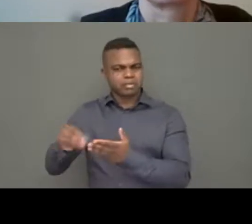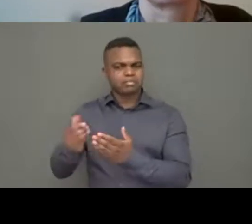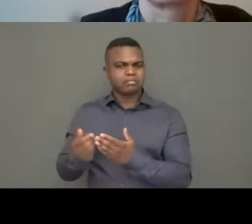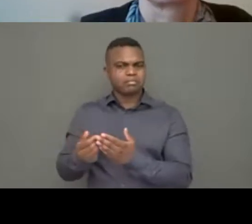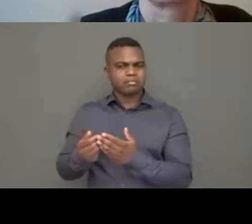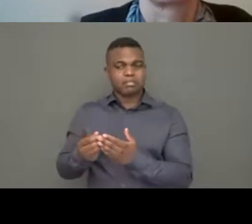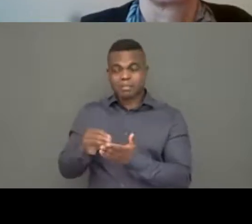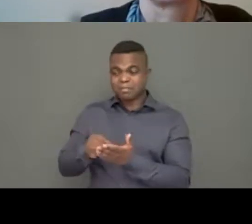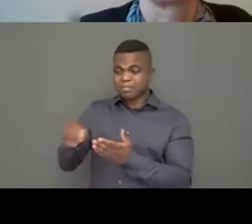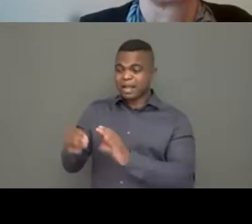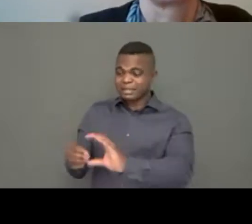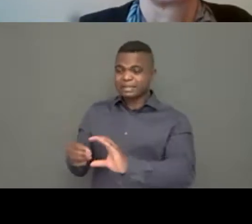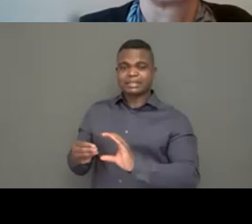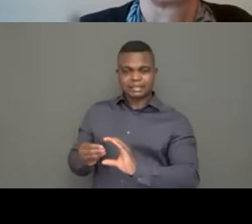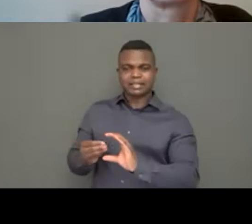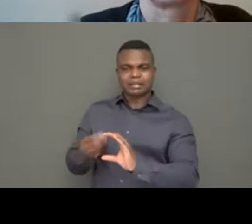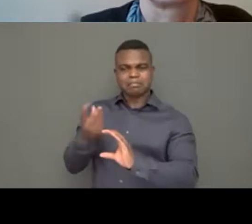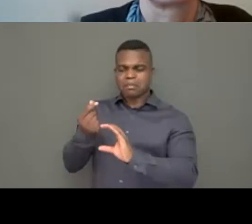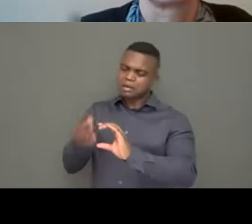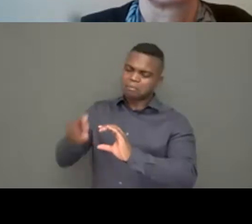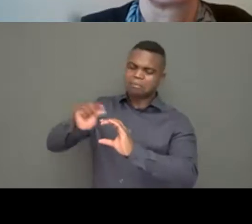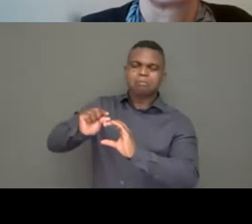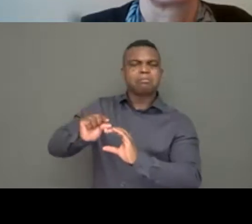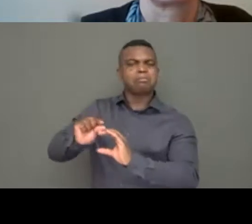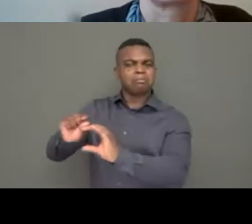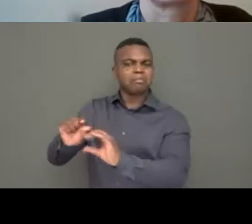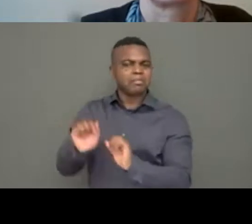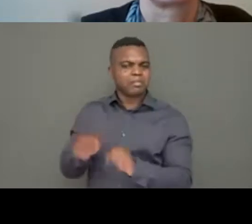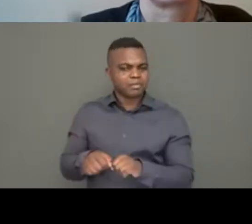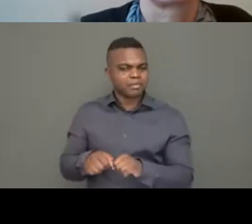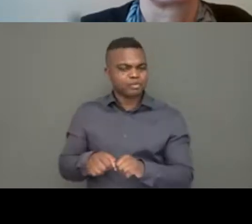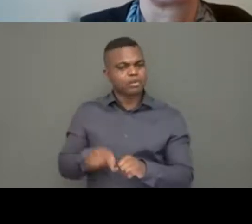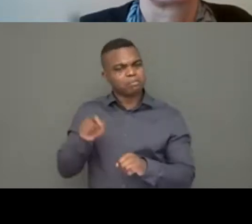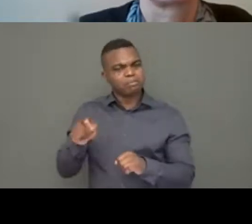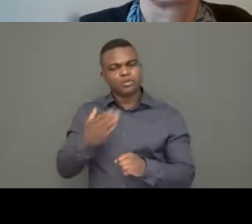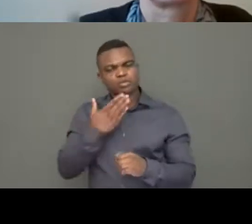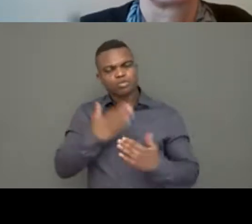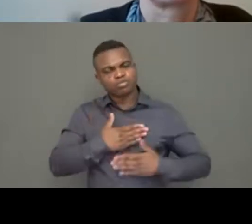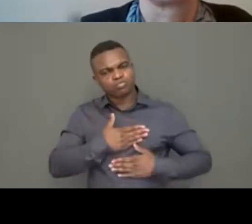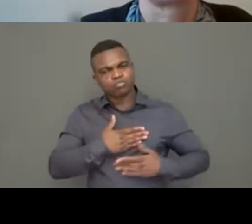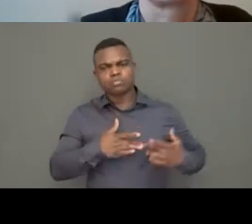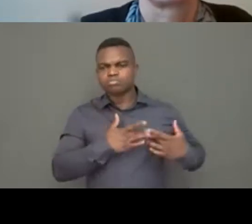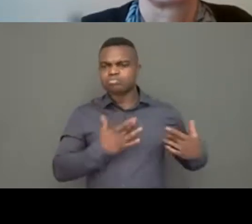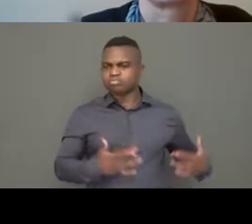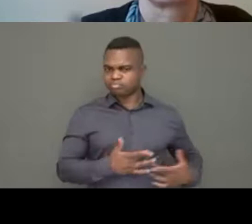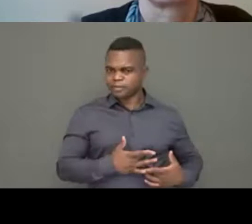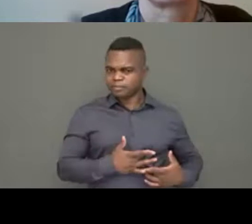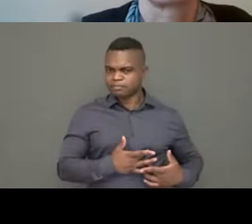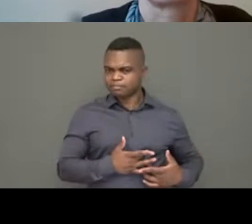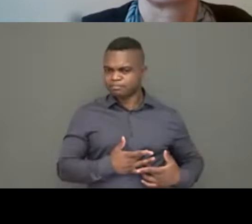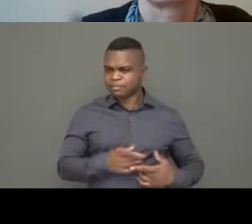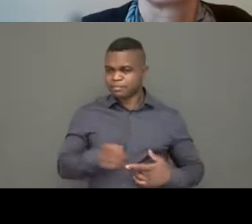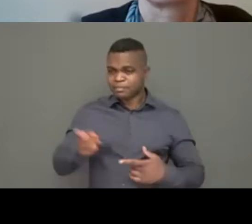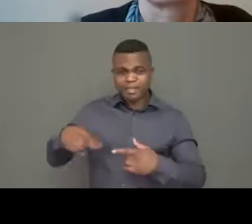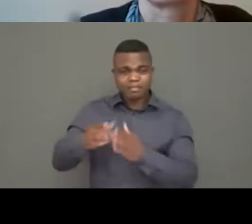despite goodwill, not even the most ambitious sustainability standard like fair trade. So alone